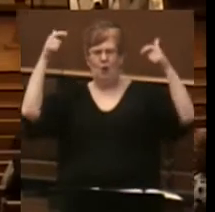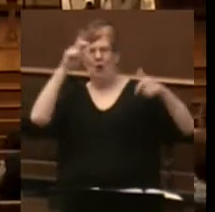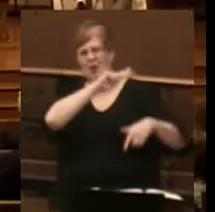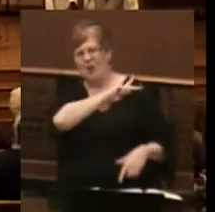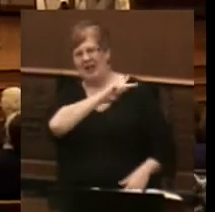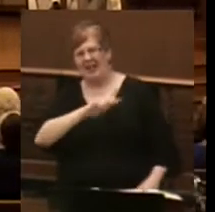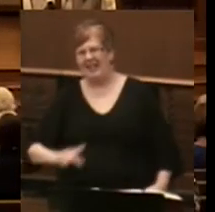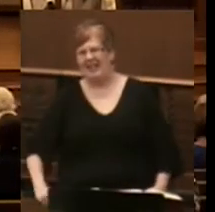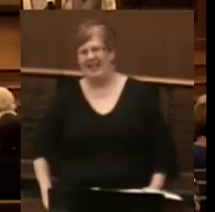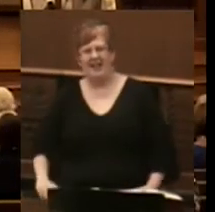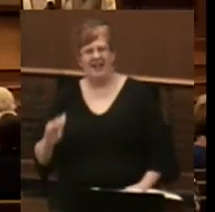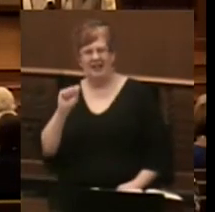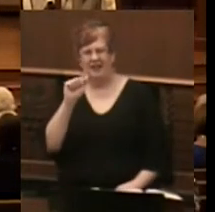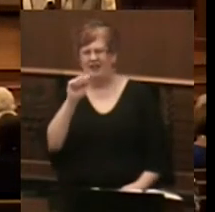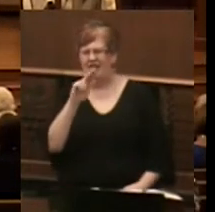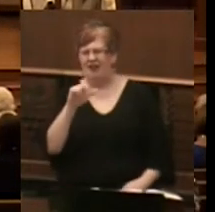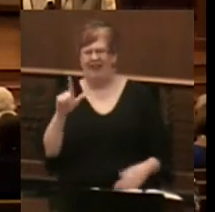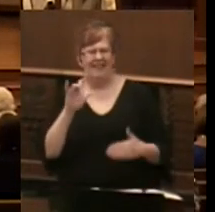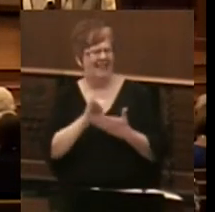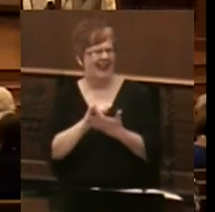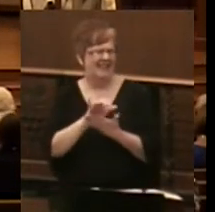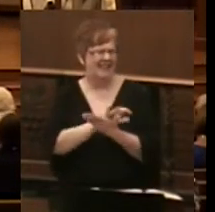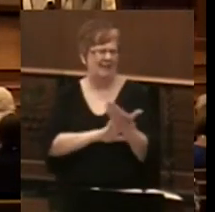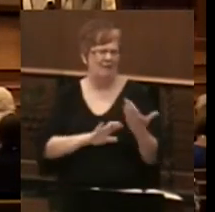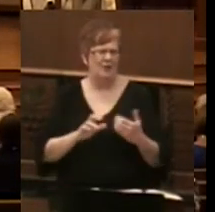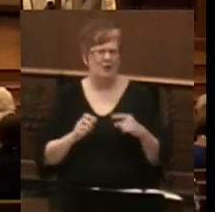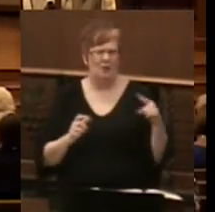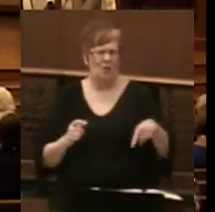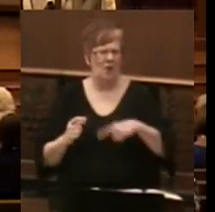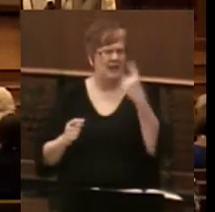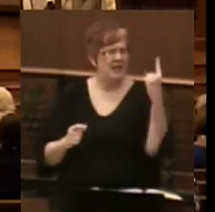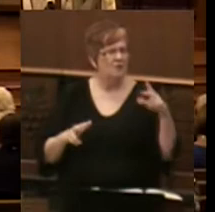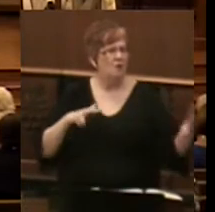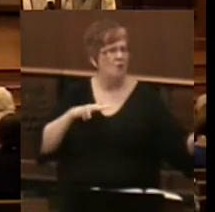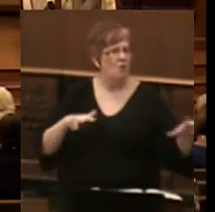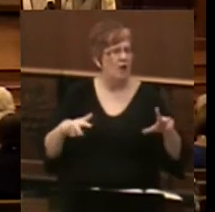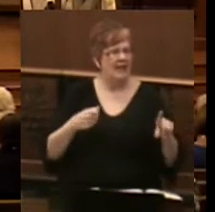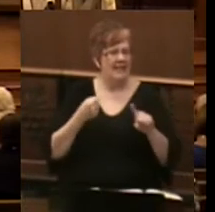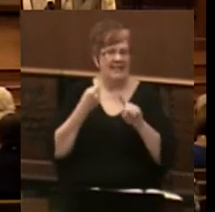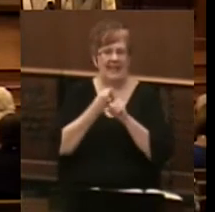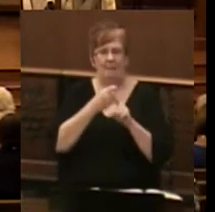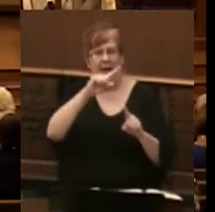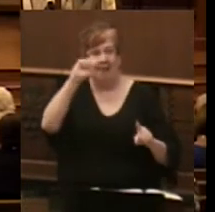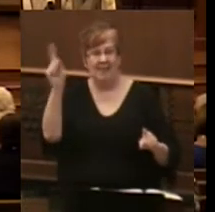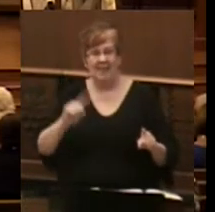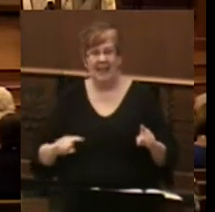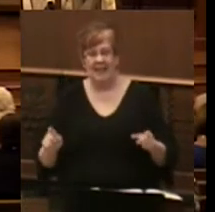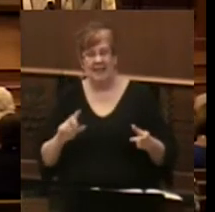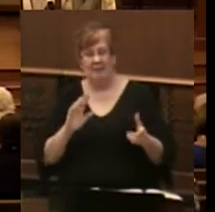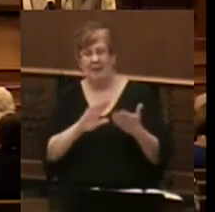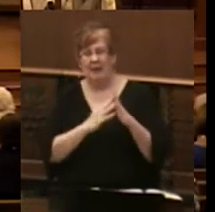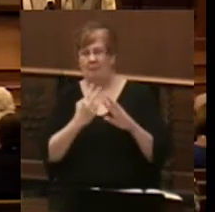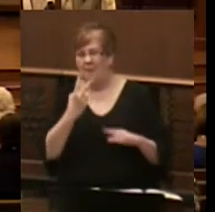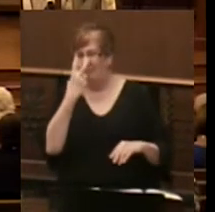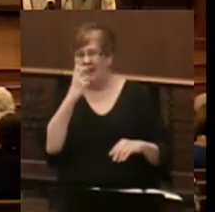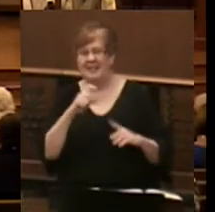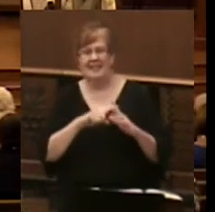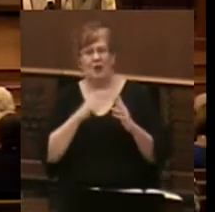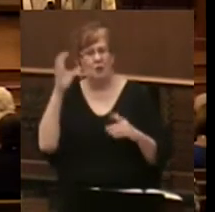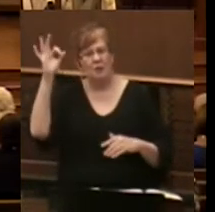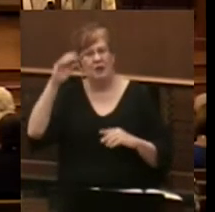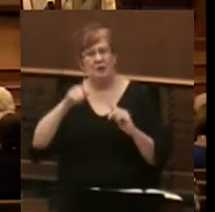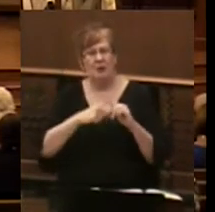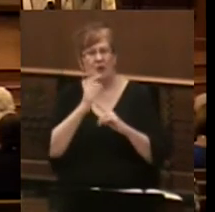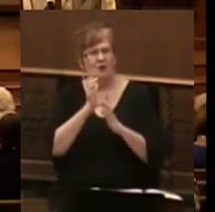And this Saul thing is all confusing. One day he was out walking and he got hit by lightning, turned blind, started preaching about Jesus. And